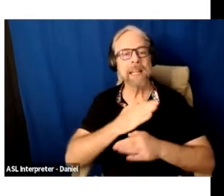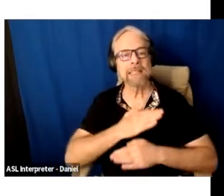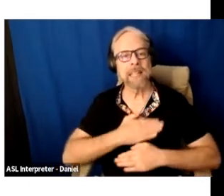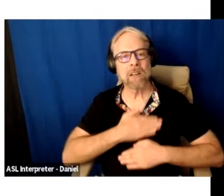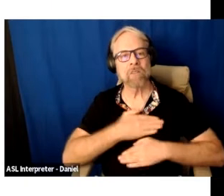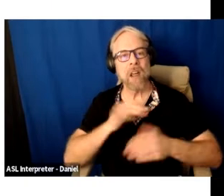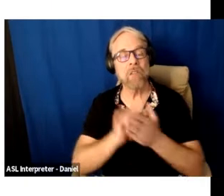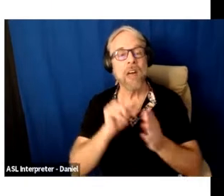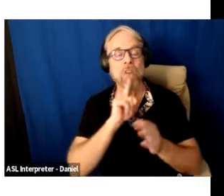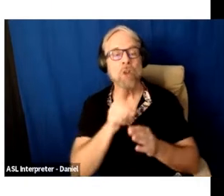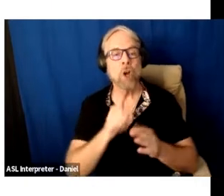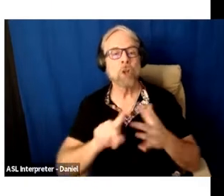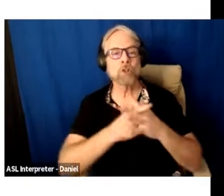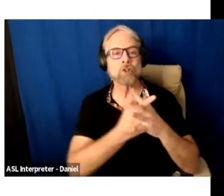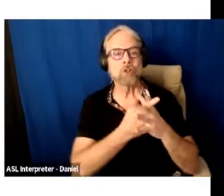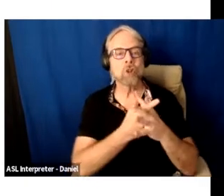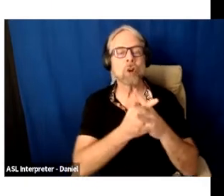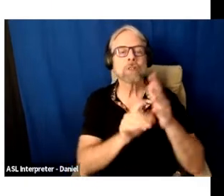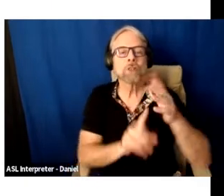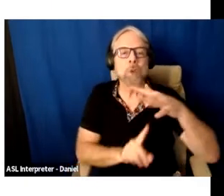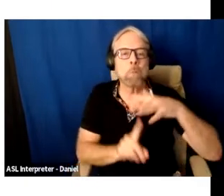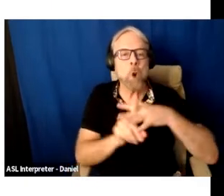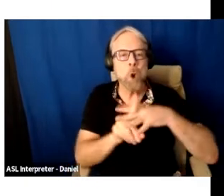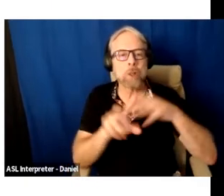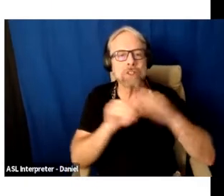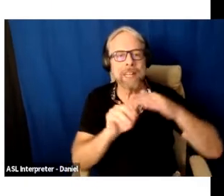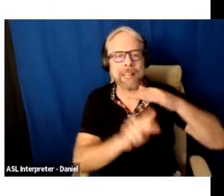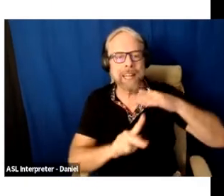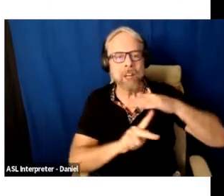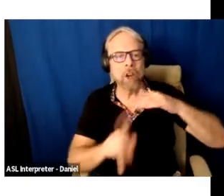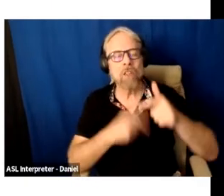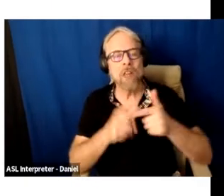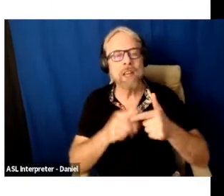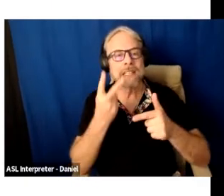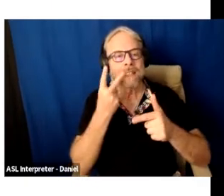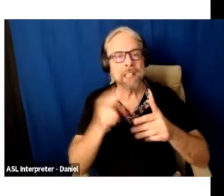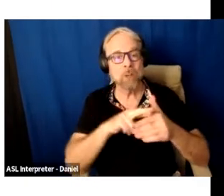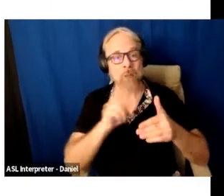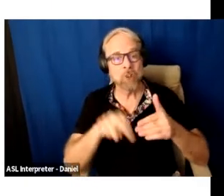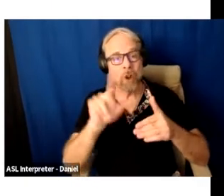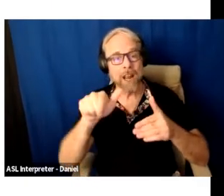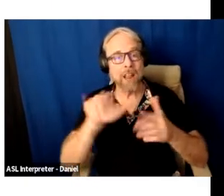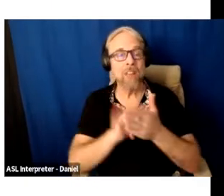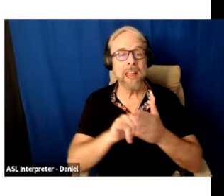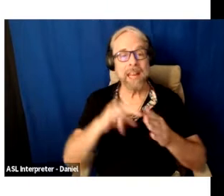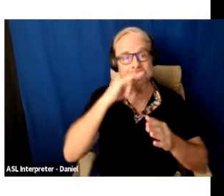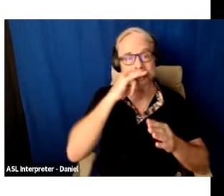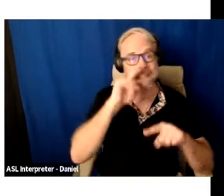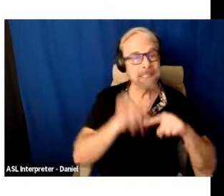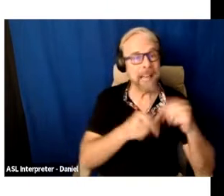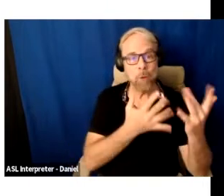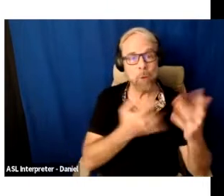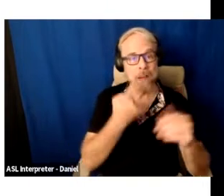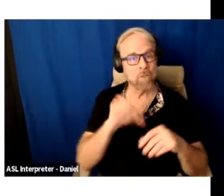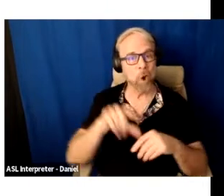that starts to emerge in kindergarten, right? And then they see these results where kids who can't wait for the